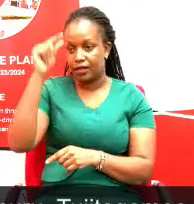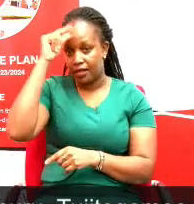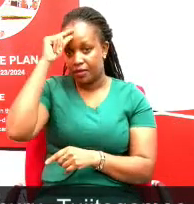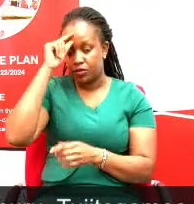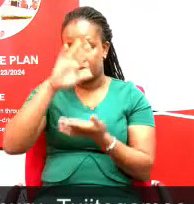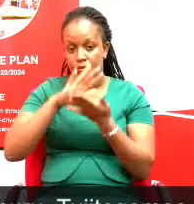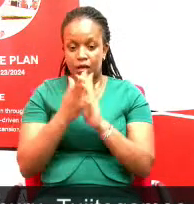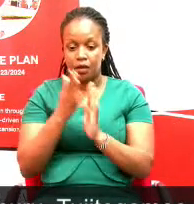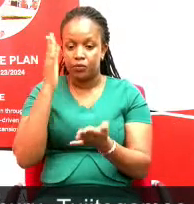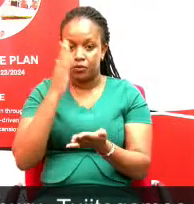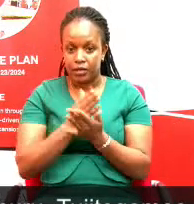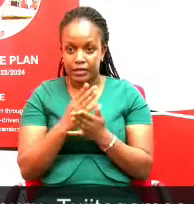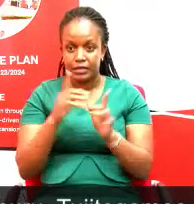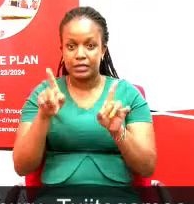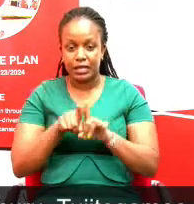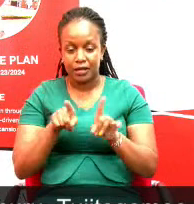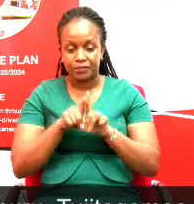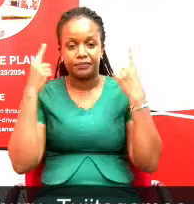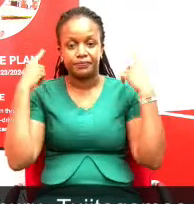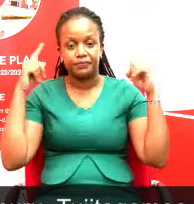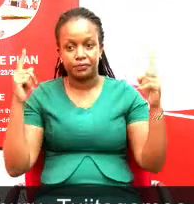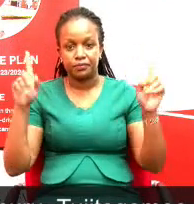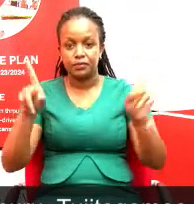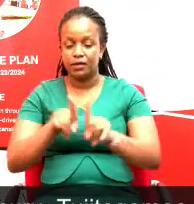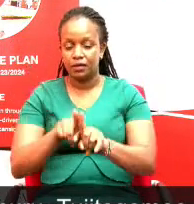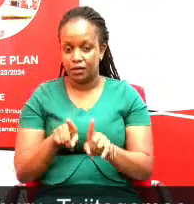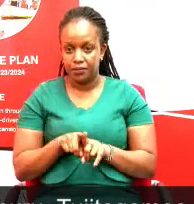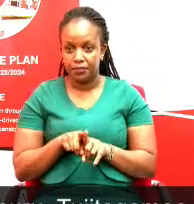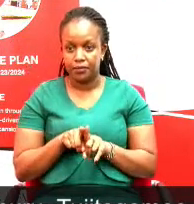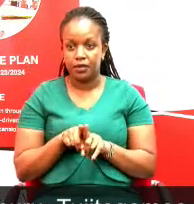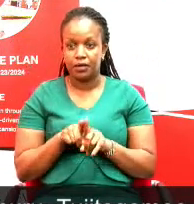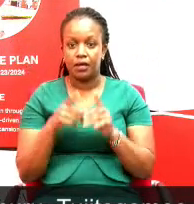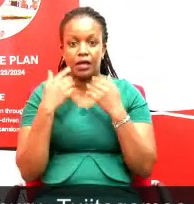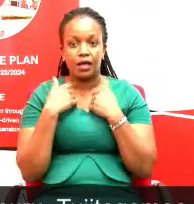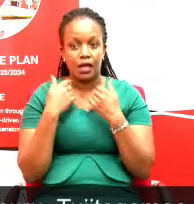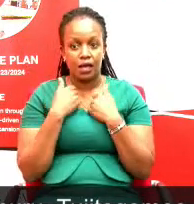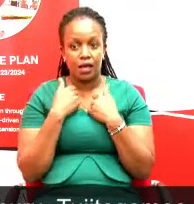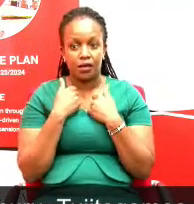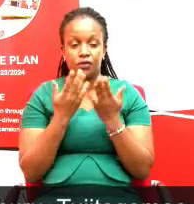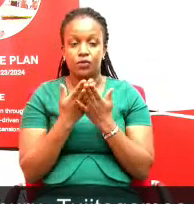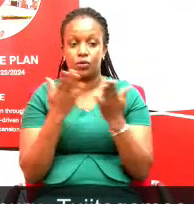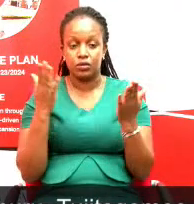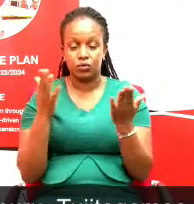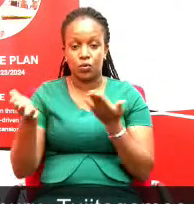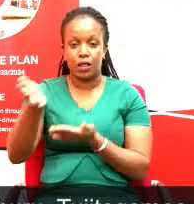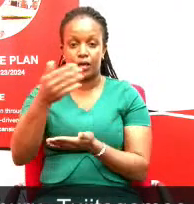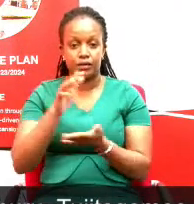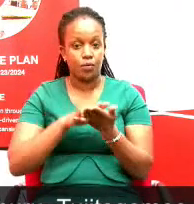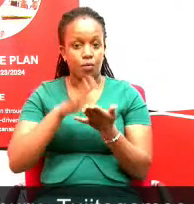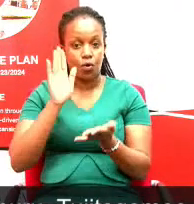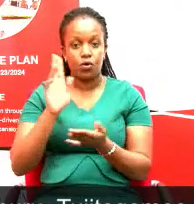lean and efficient, but at the same time also growing our revenue base so that now we have collect more,